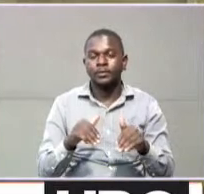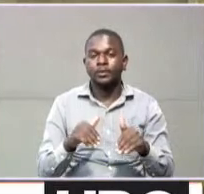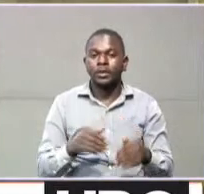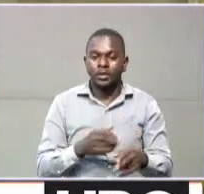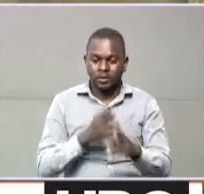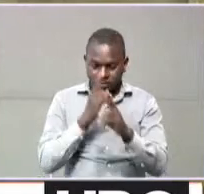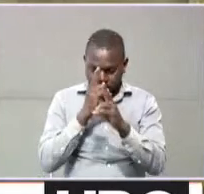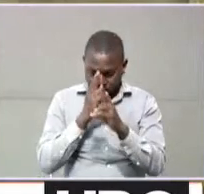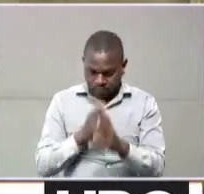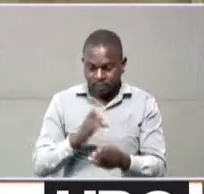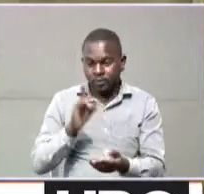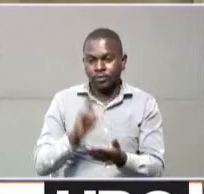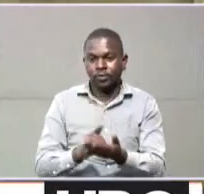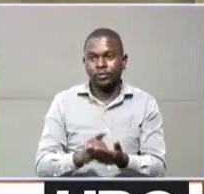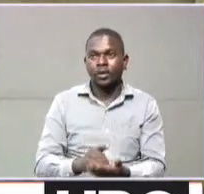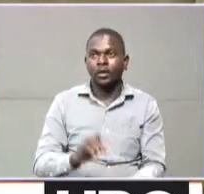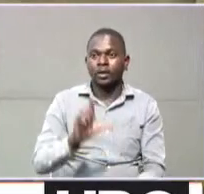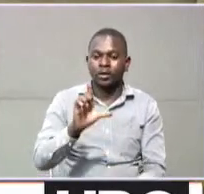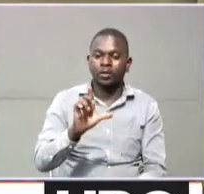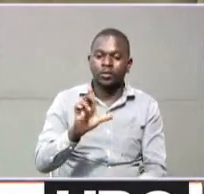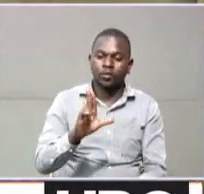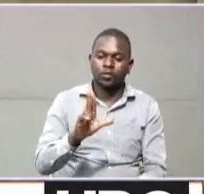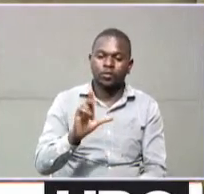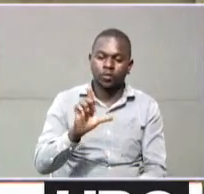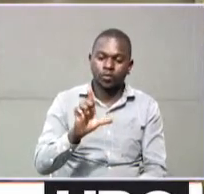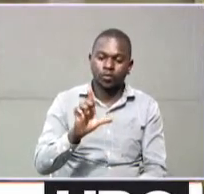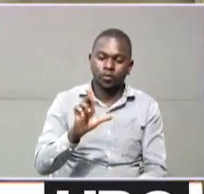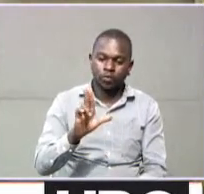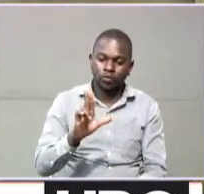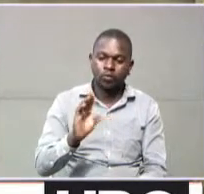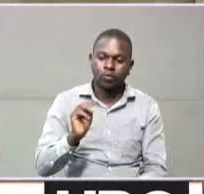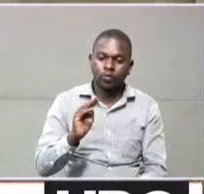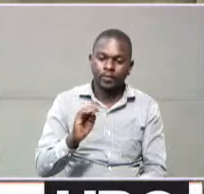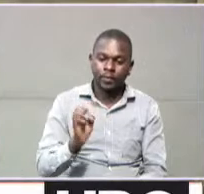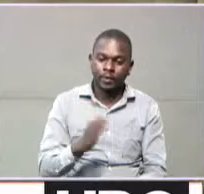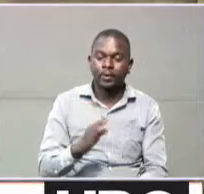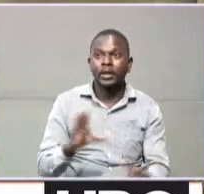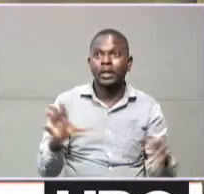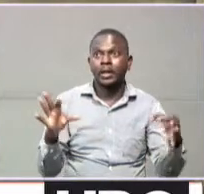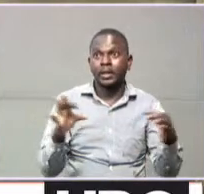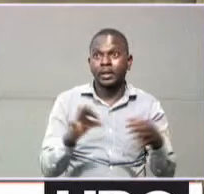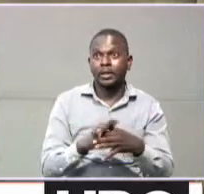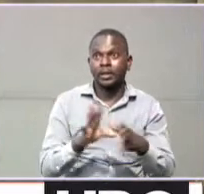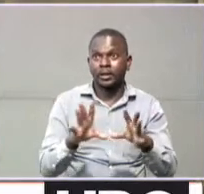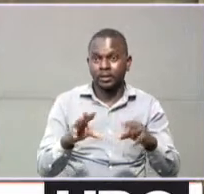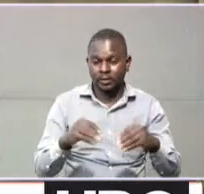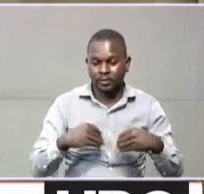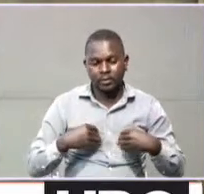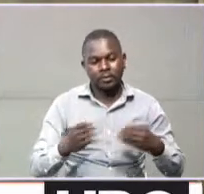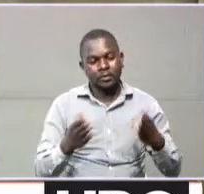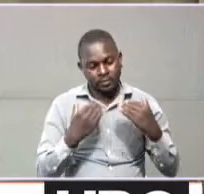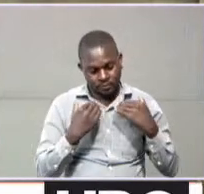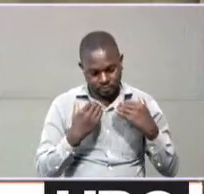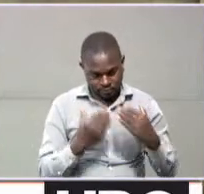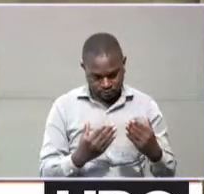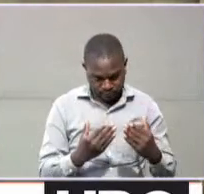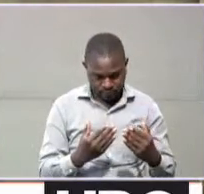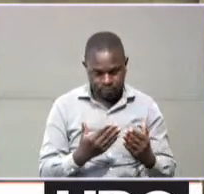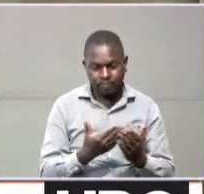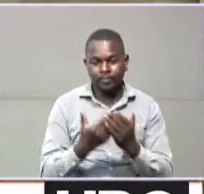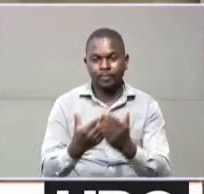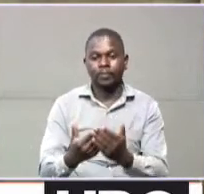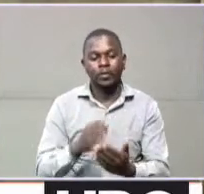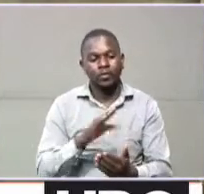whenever doctor rule maybe explained and linked it that's how i allowed and i thank you for presenting your